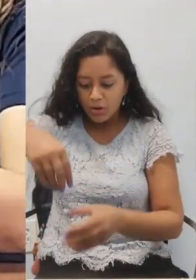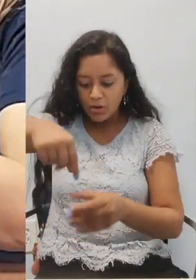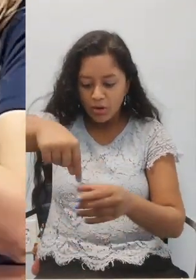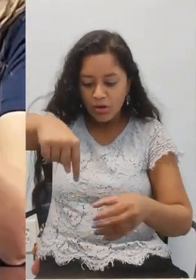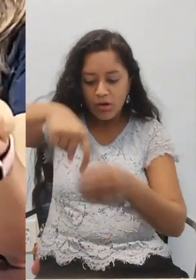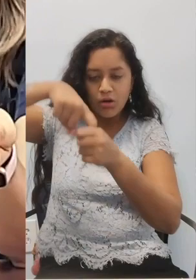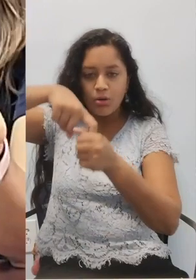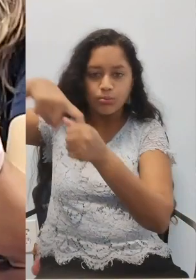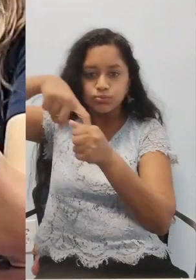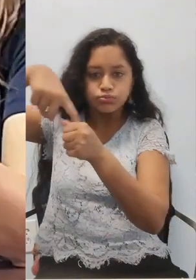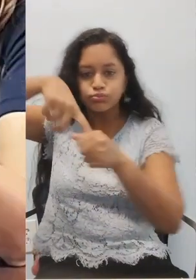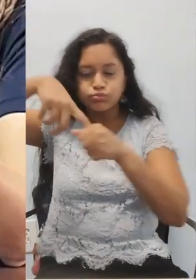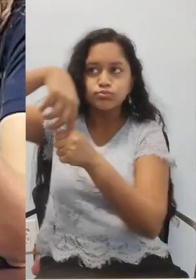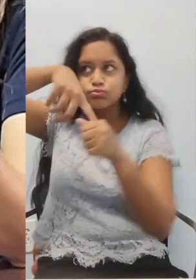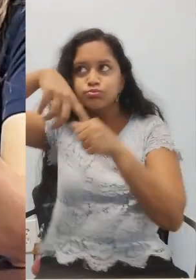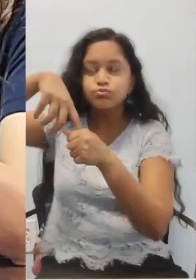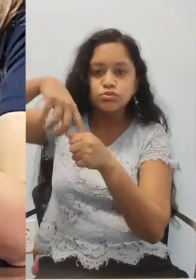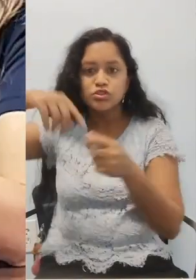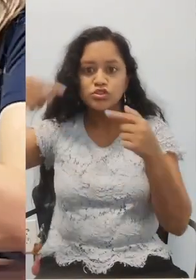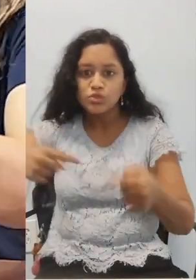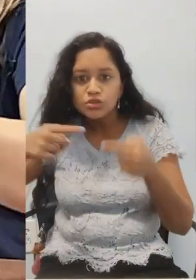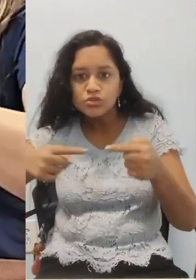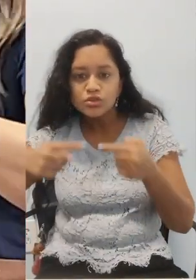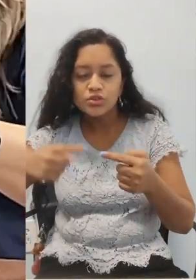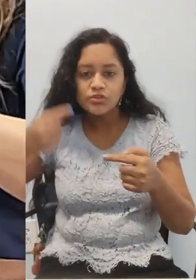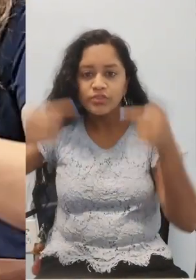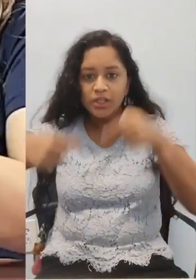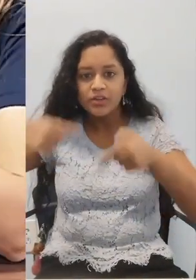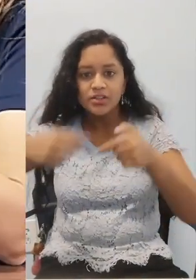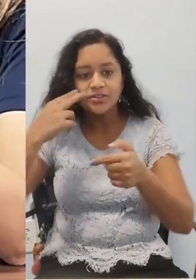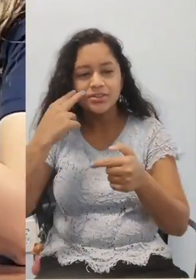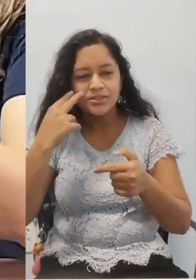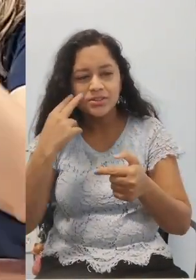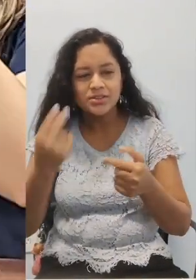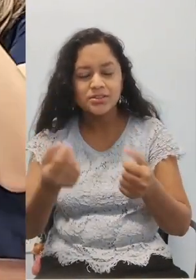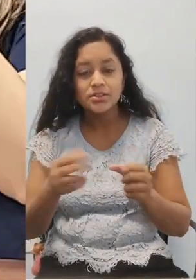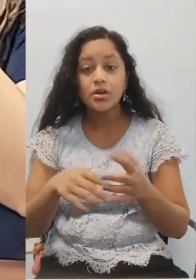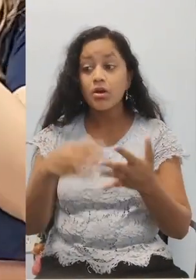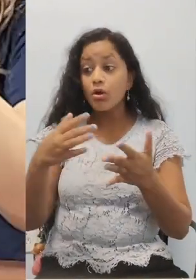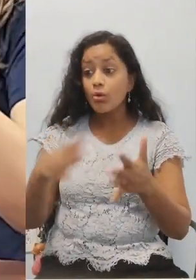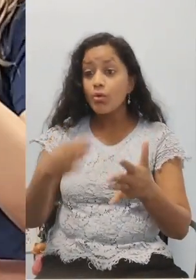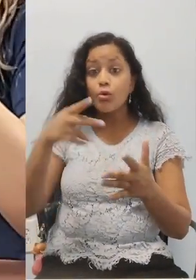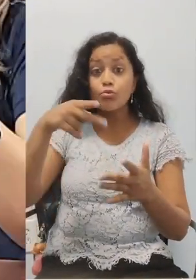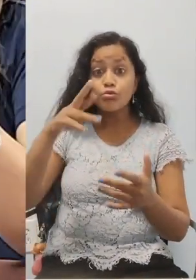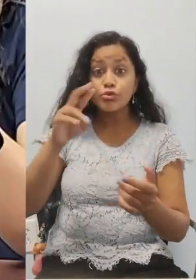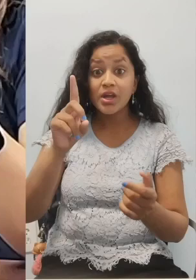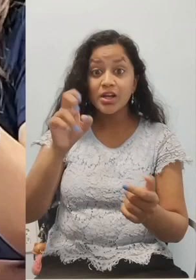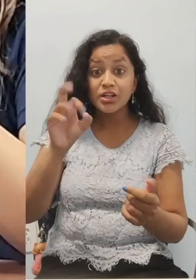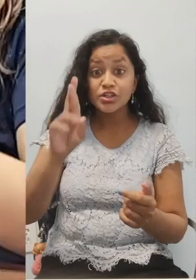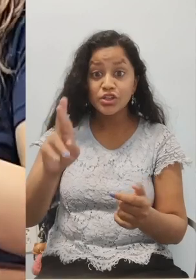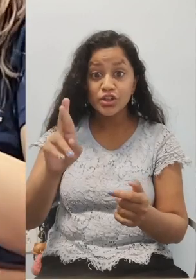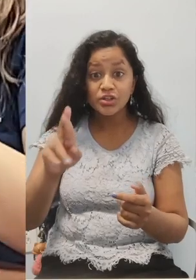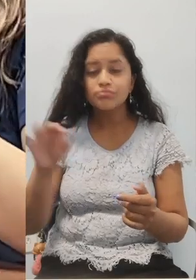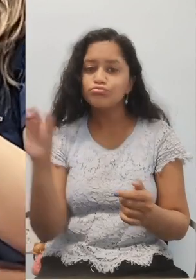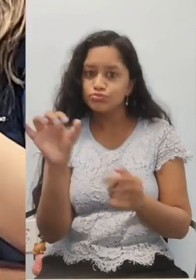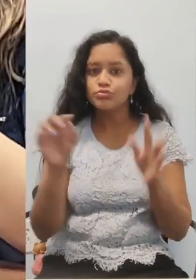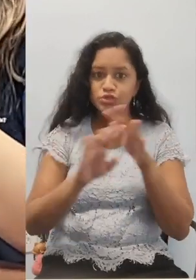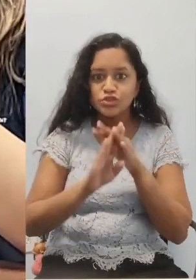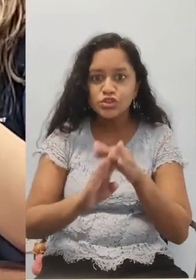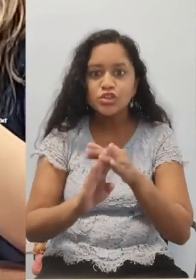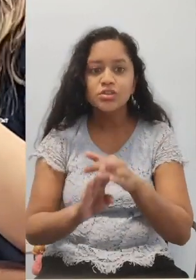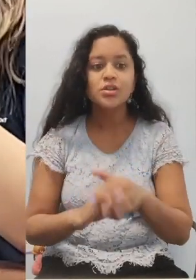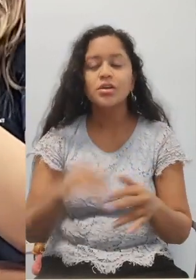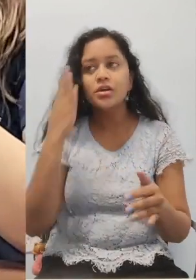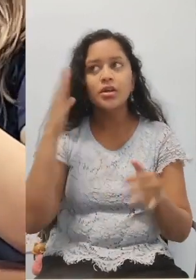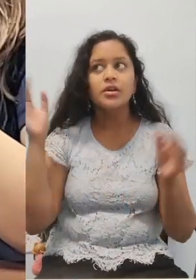it wants to get off it again once it's hooked. So it's like struggling, and the fisherman reels it in. So there's a fight, and the predator,